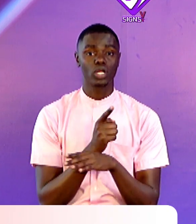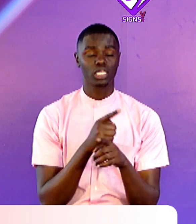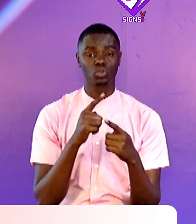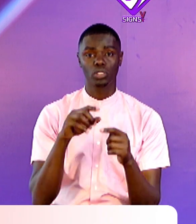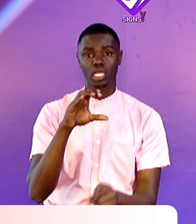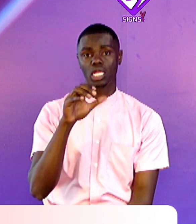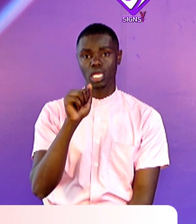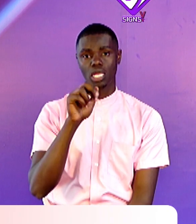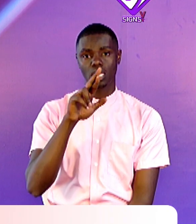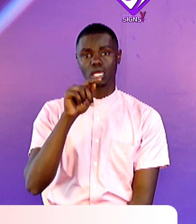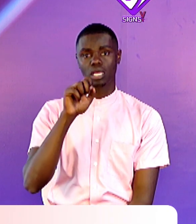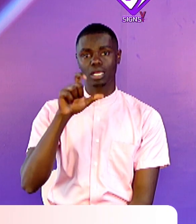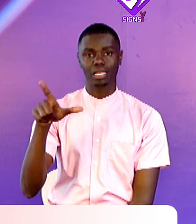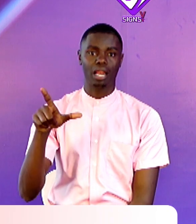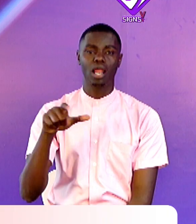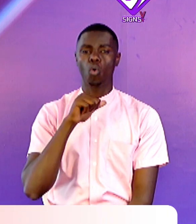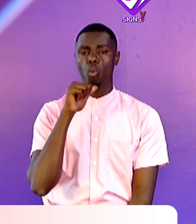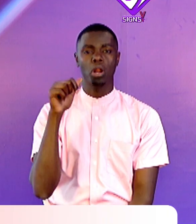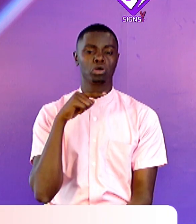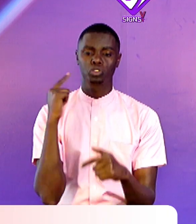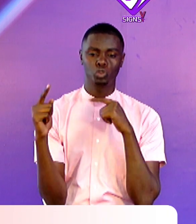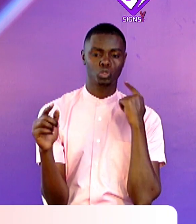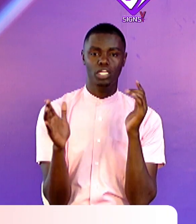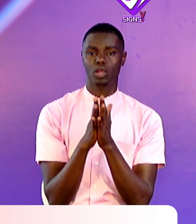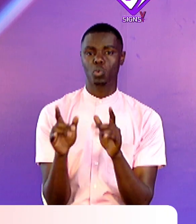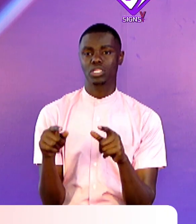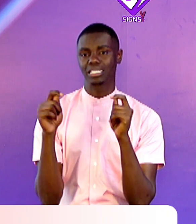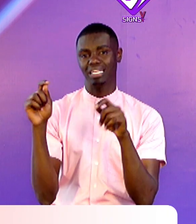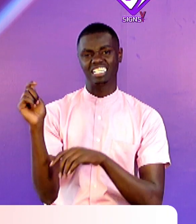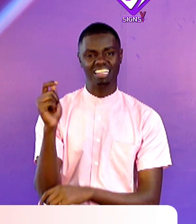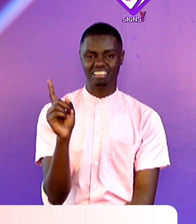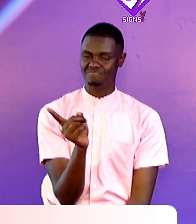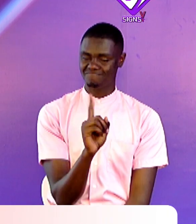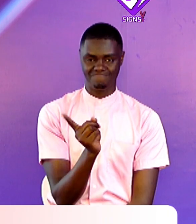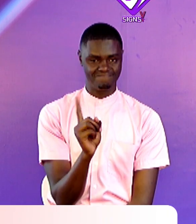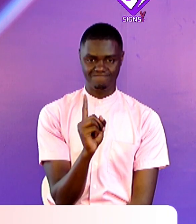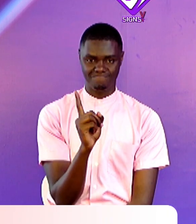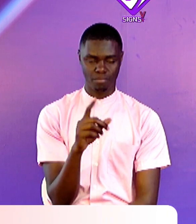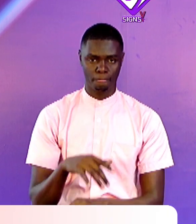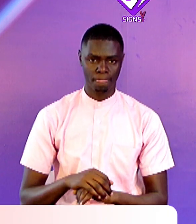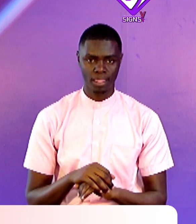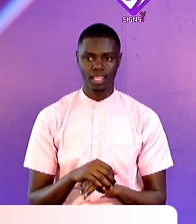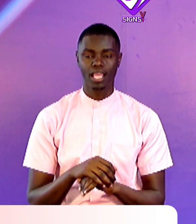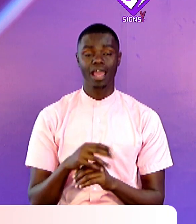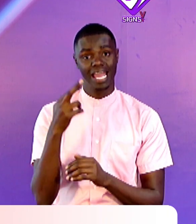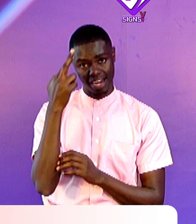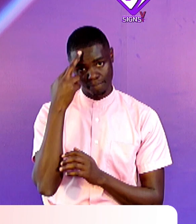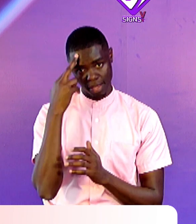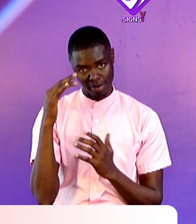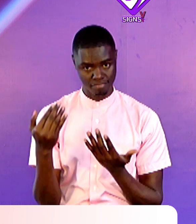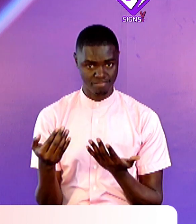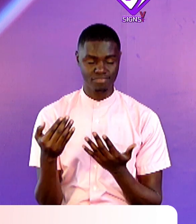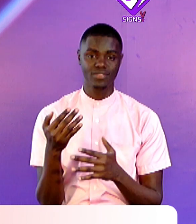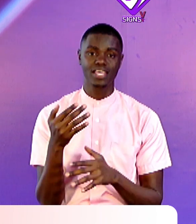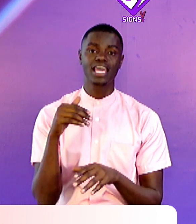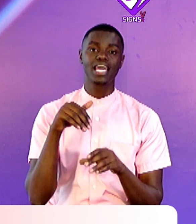cartels. That we are really not going to joke with the talents in Kenya, tapping of talents in Kenya. Remember that even in